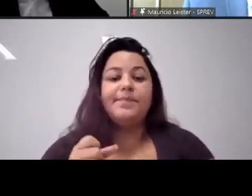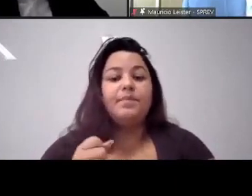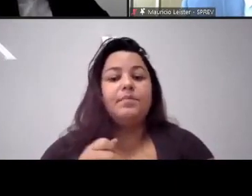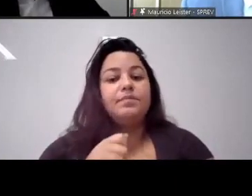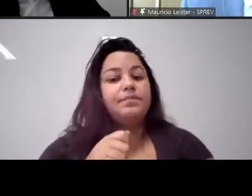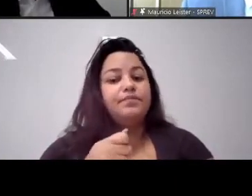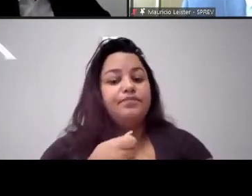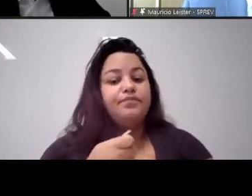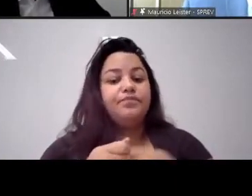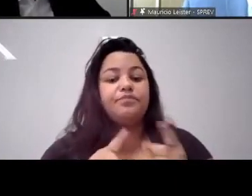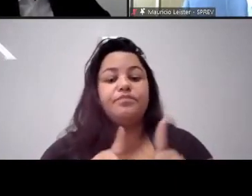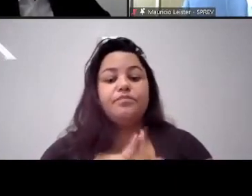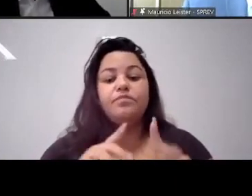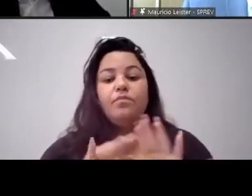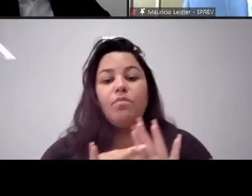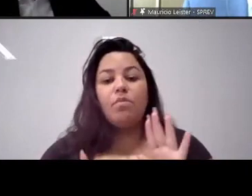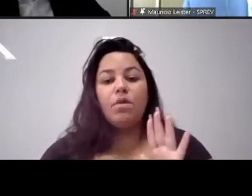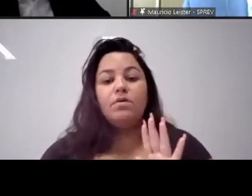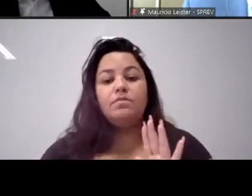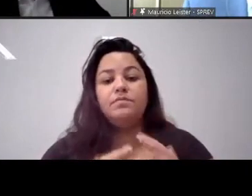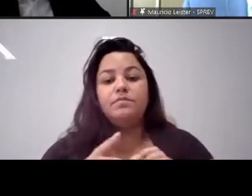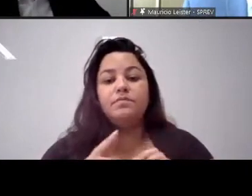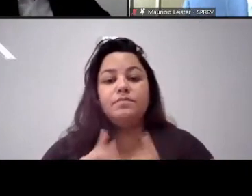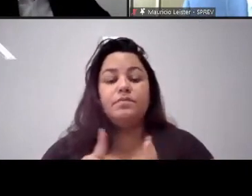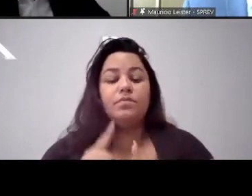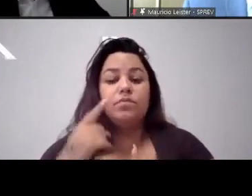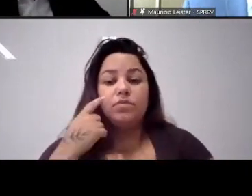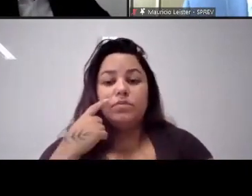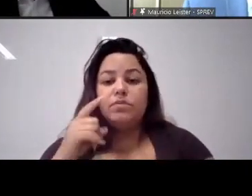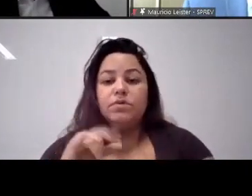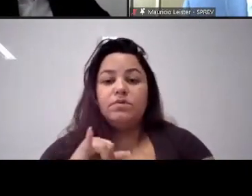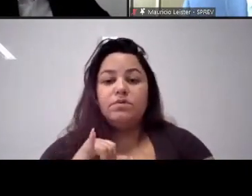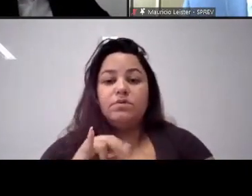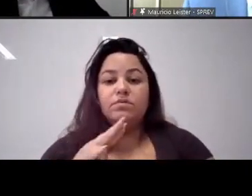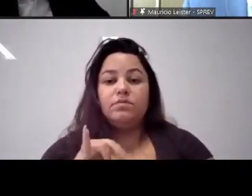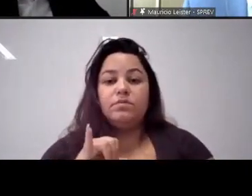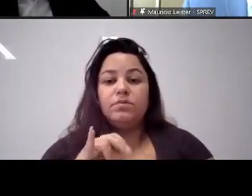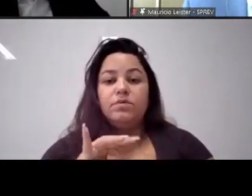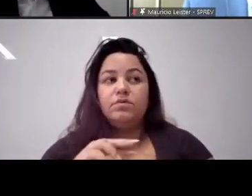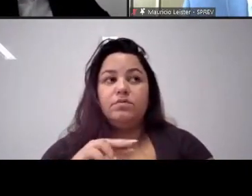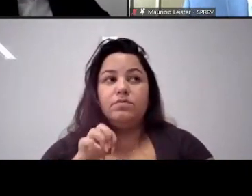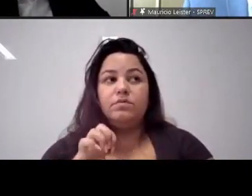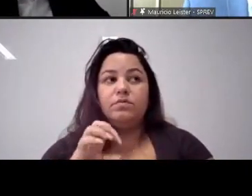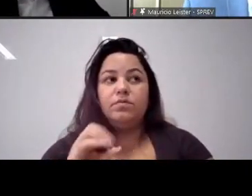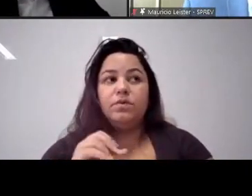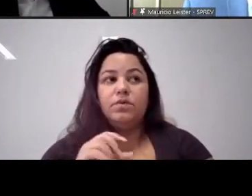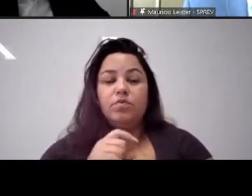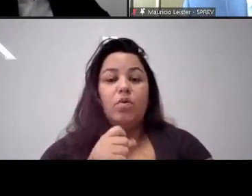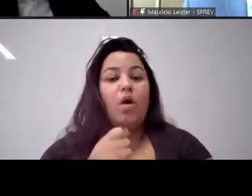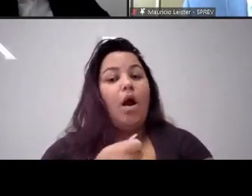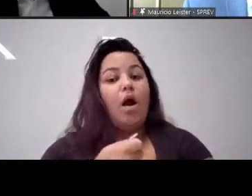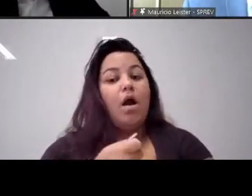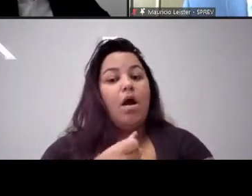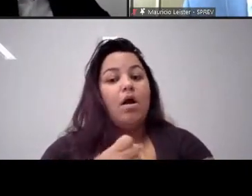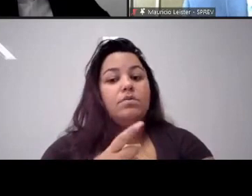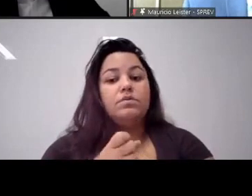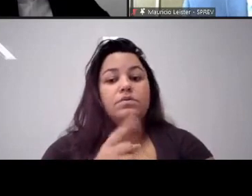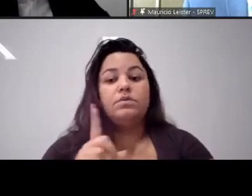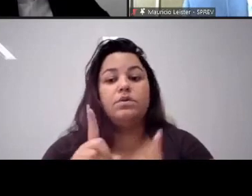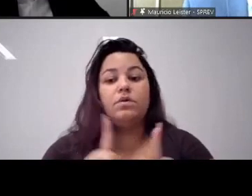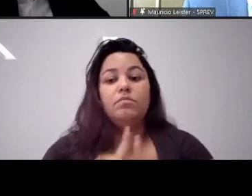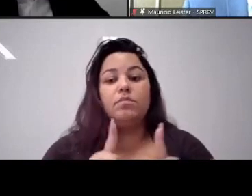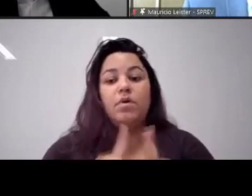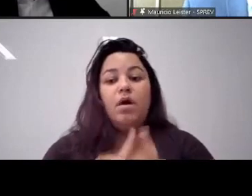different investments and different criteria that were analyzed in this scenario.